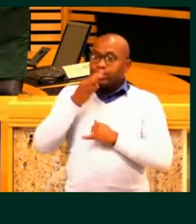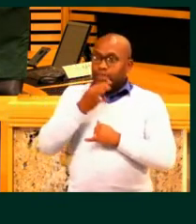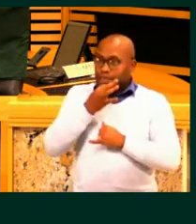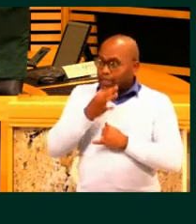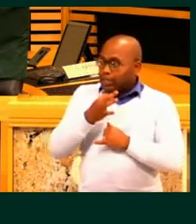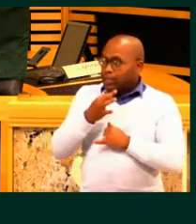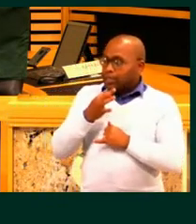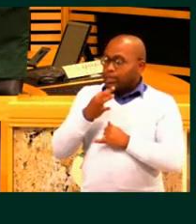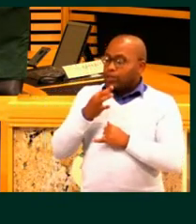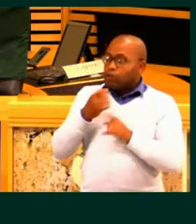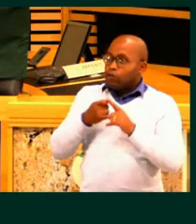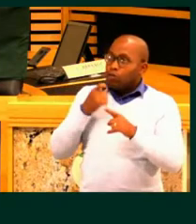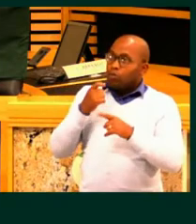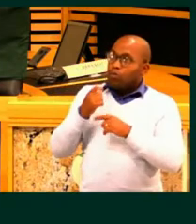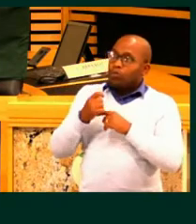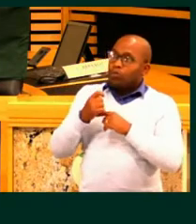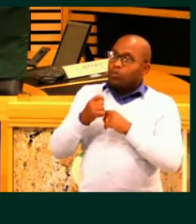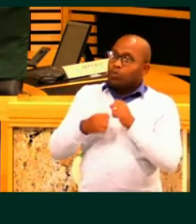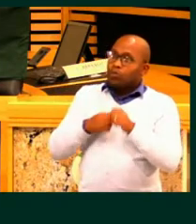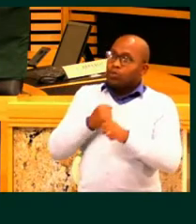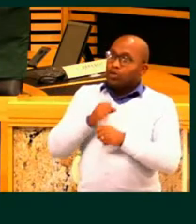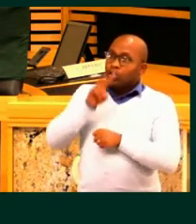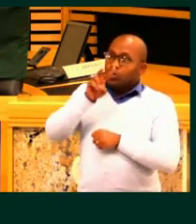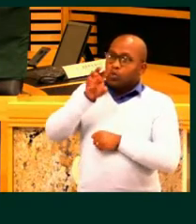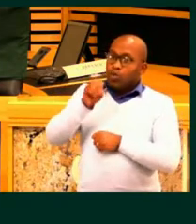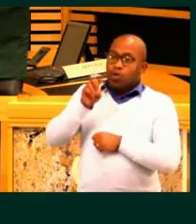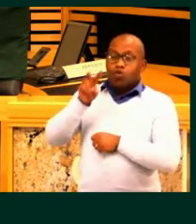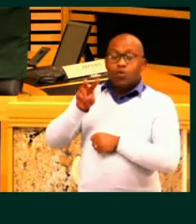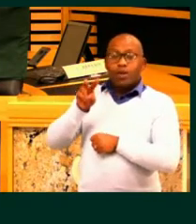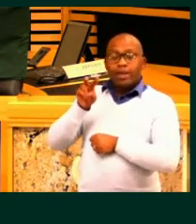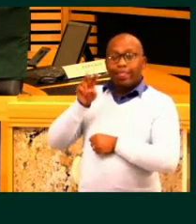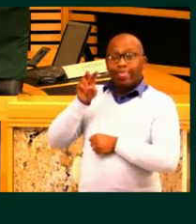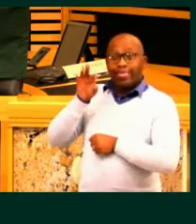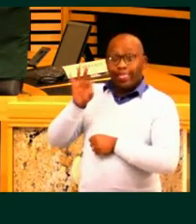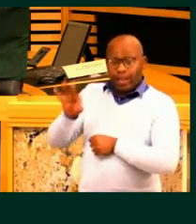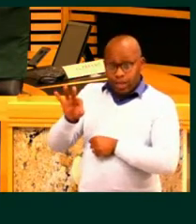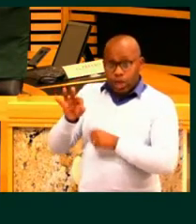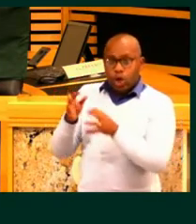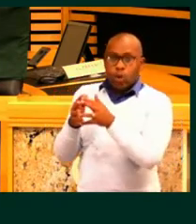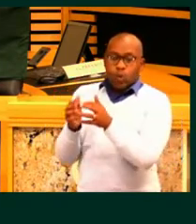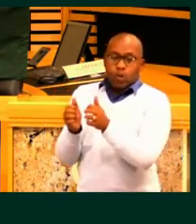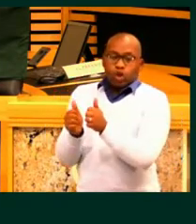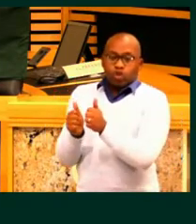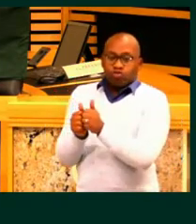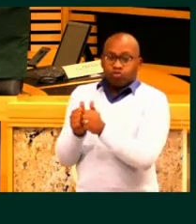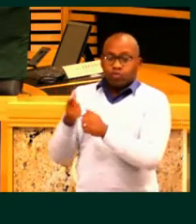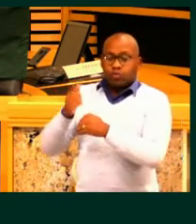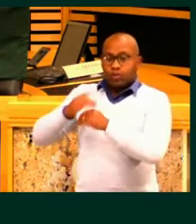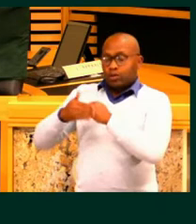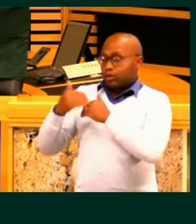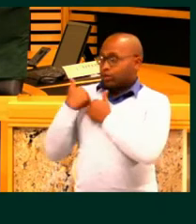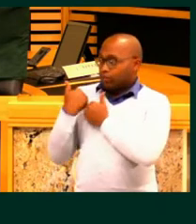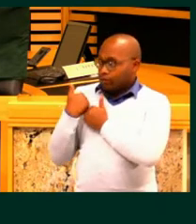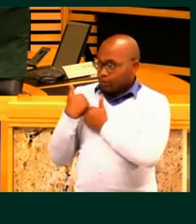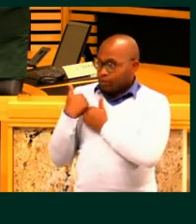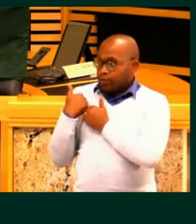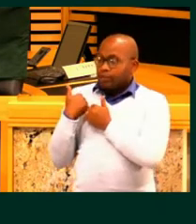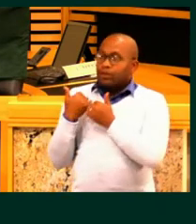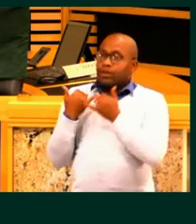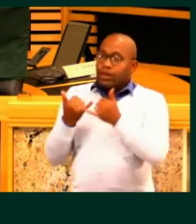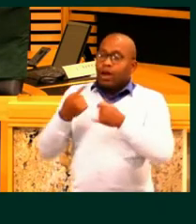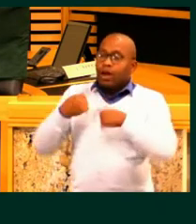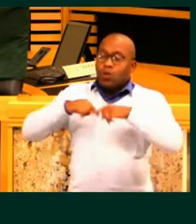20 three funded protective workshops we will strive to intensify our efforts towards the realization of